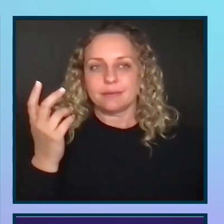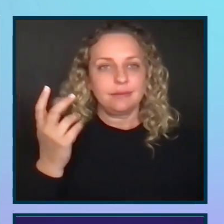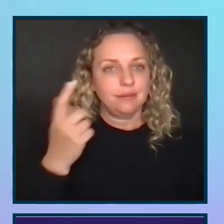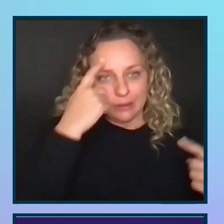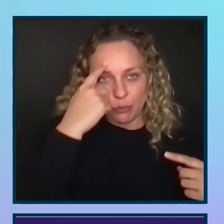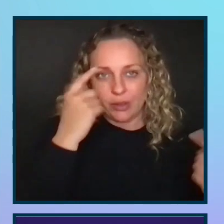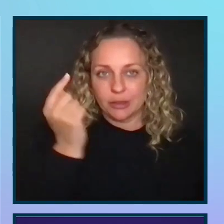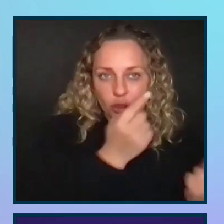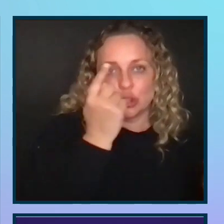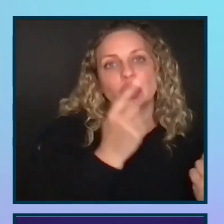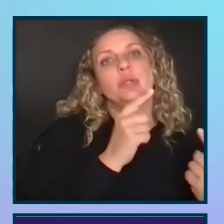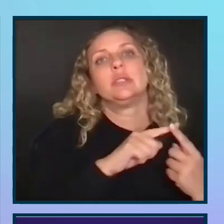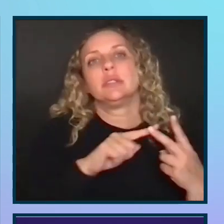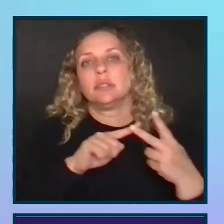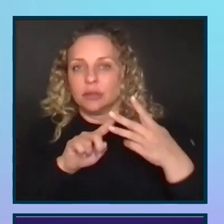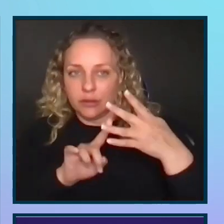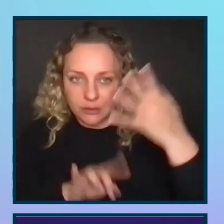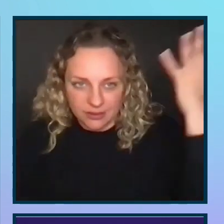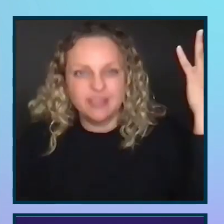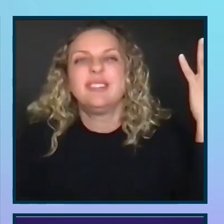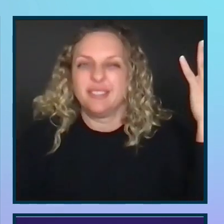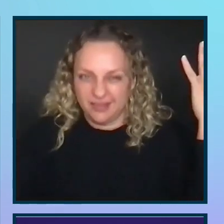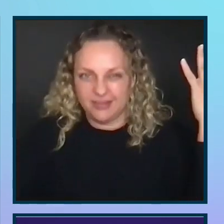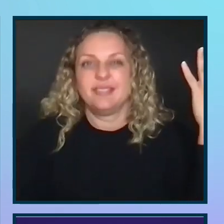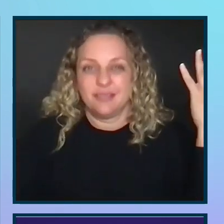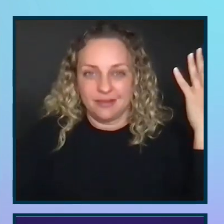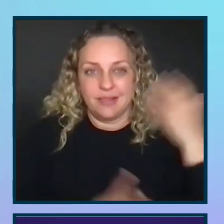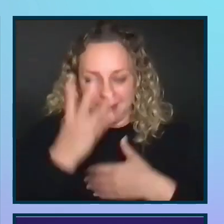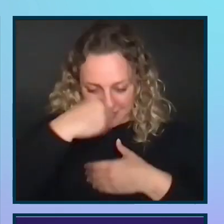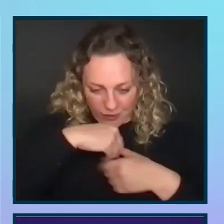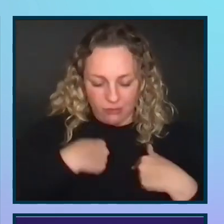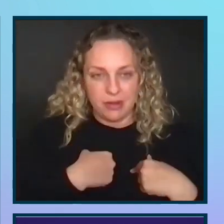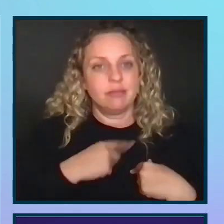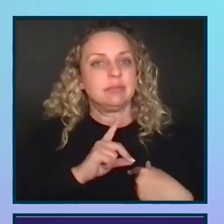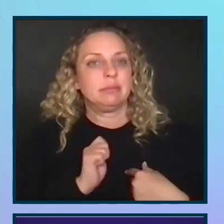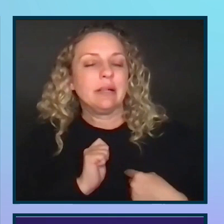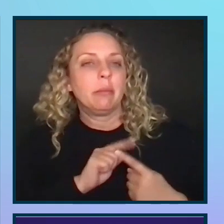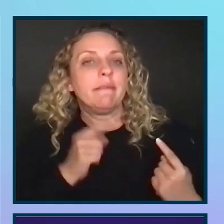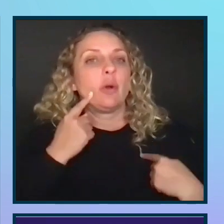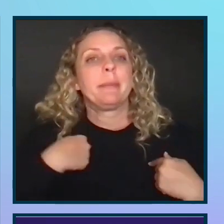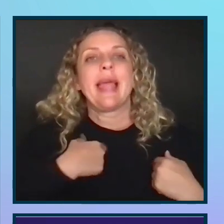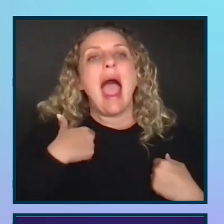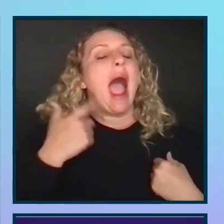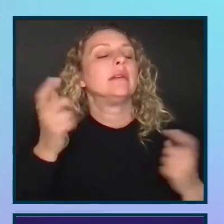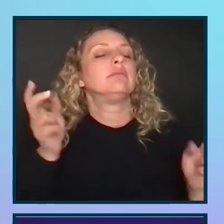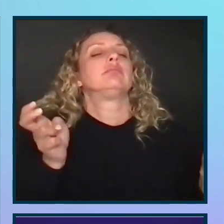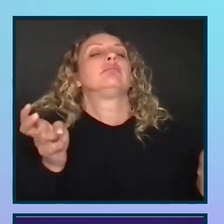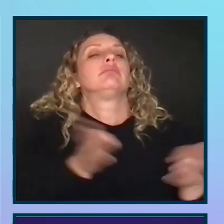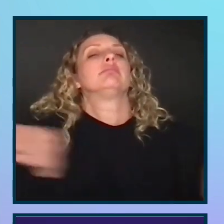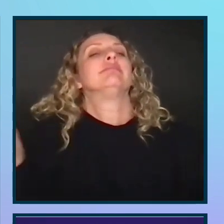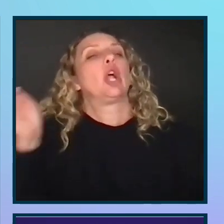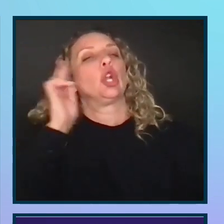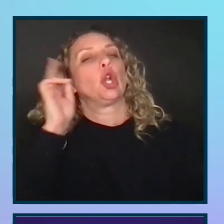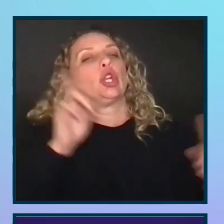injury, photophobia, nerve damage, dyscalculia. There's a lot of things that goes with being disabled. But for me, I say that I am neurodivergent.